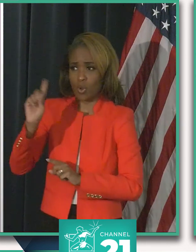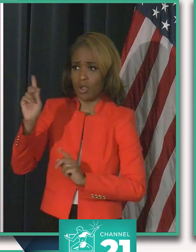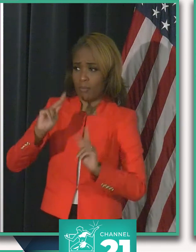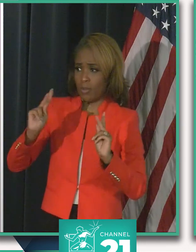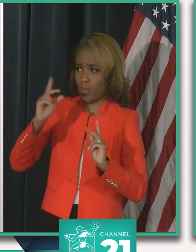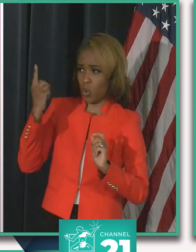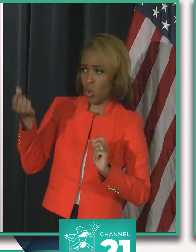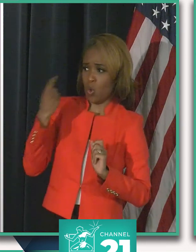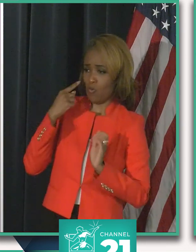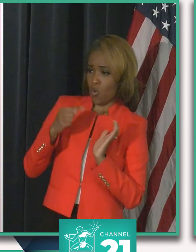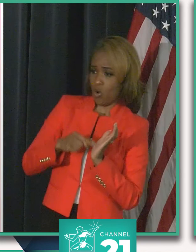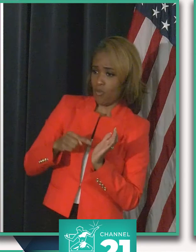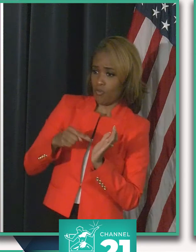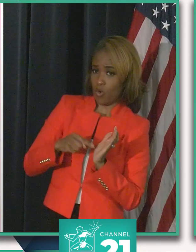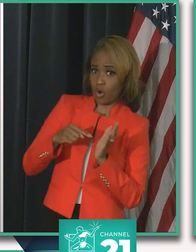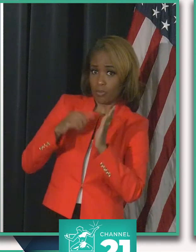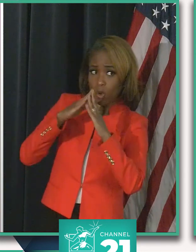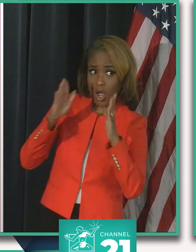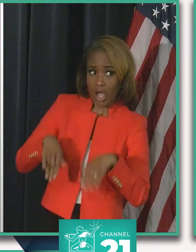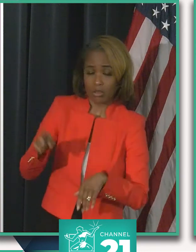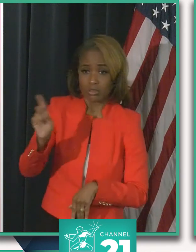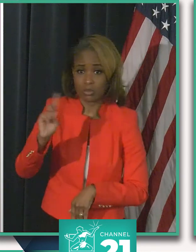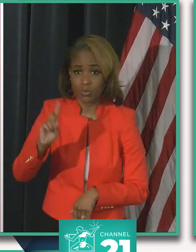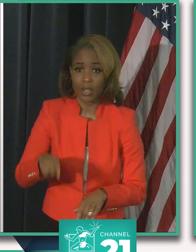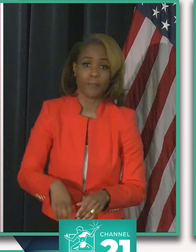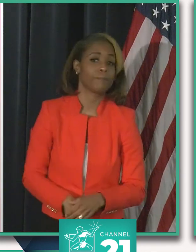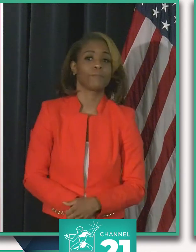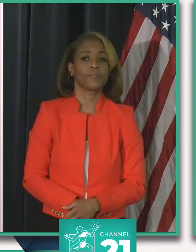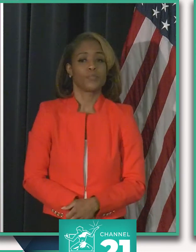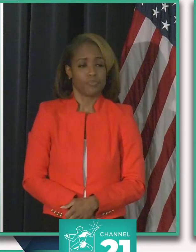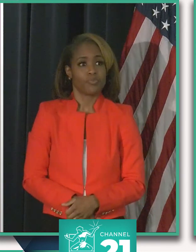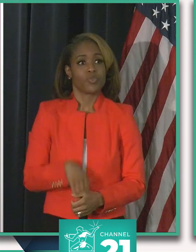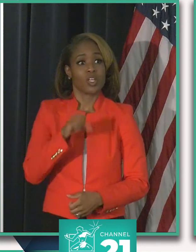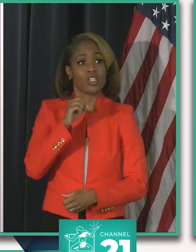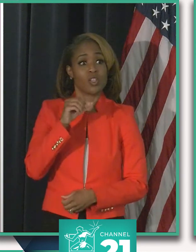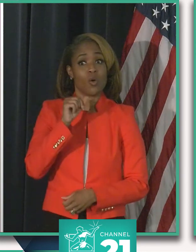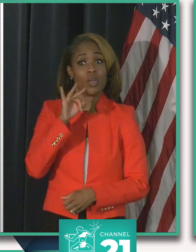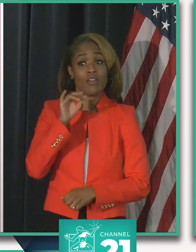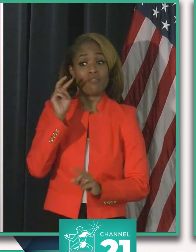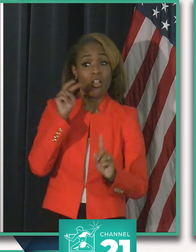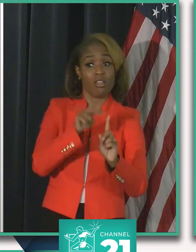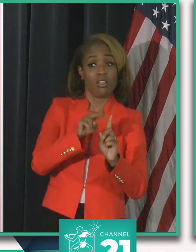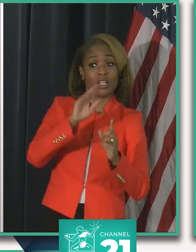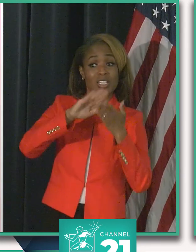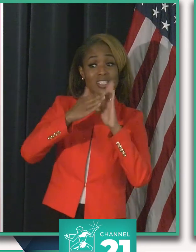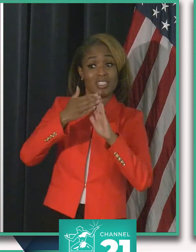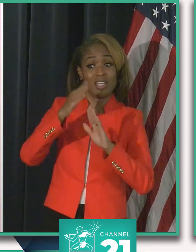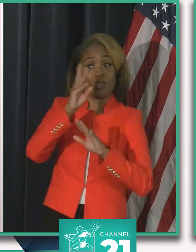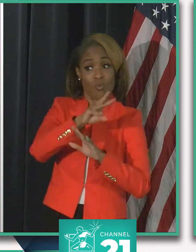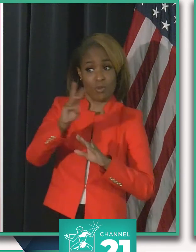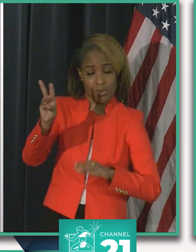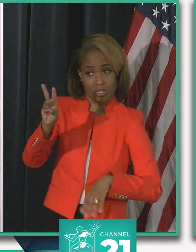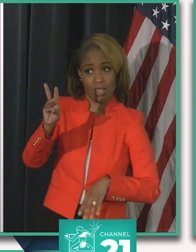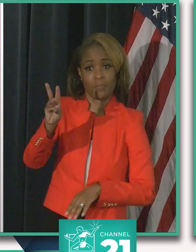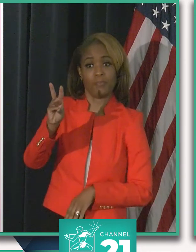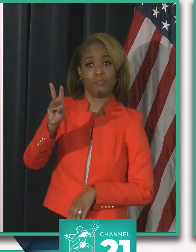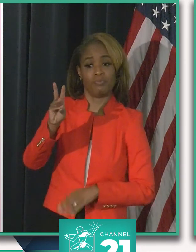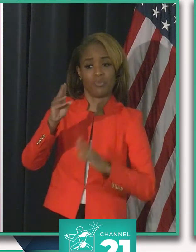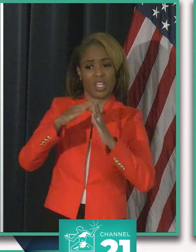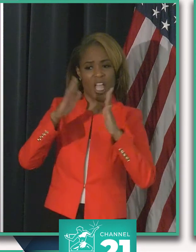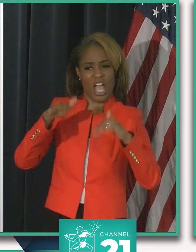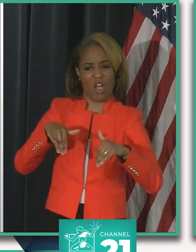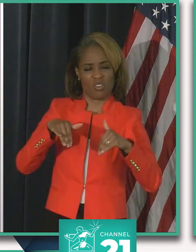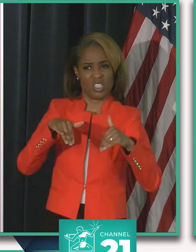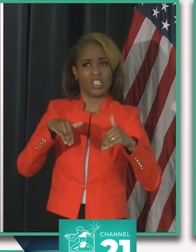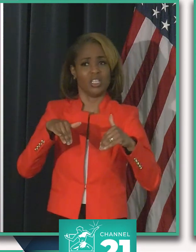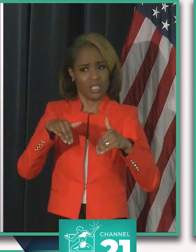the affordable new housing? Time. So if you go to the city website in the housing